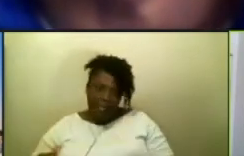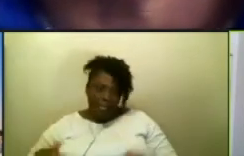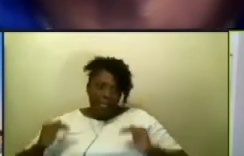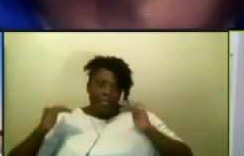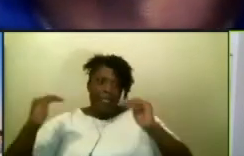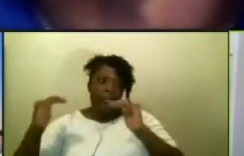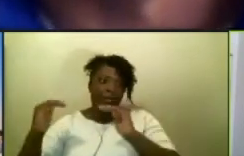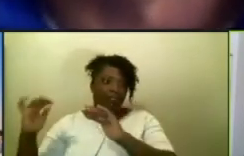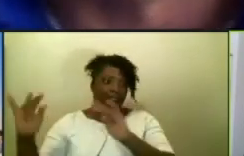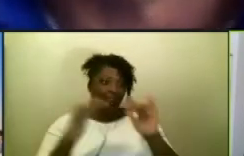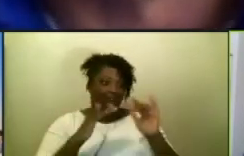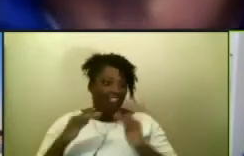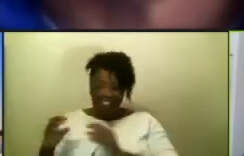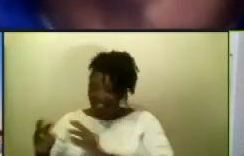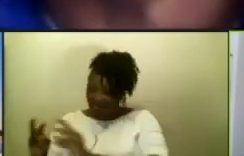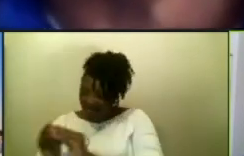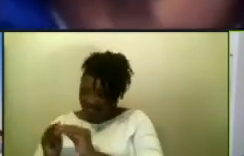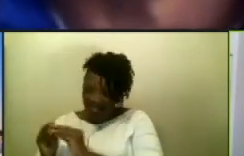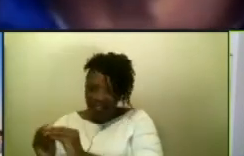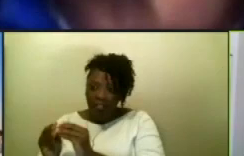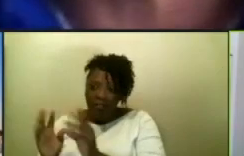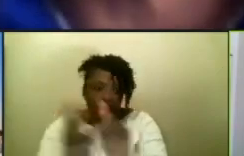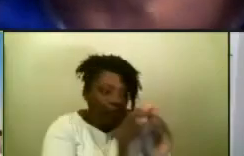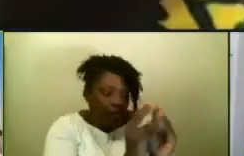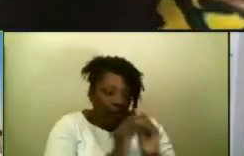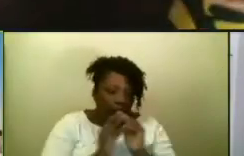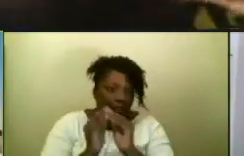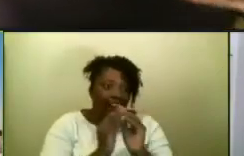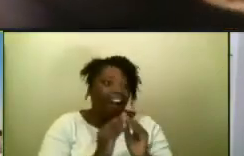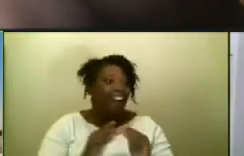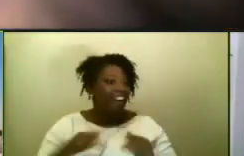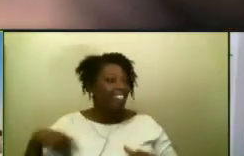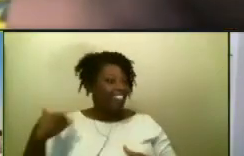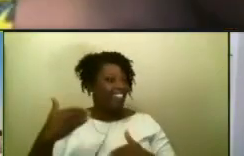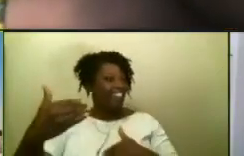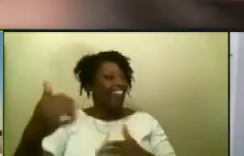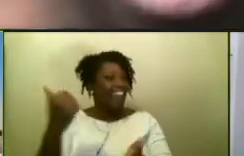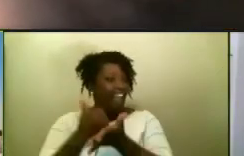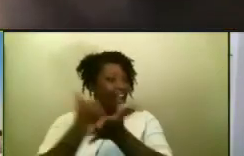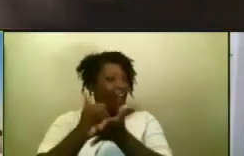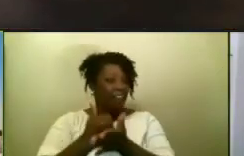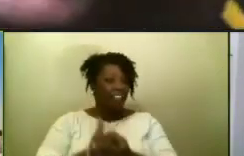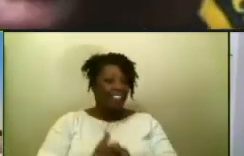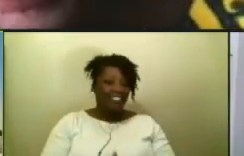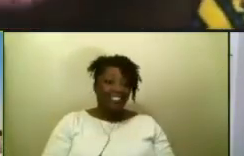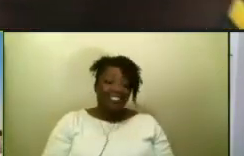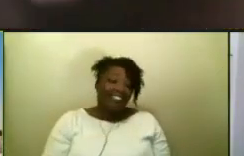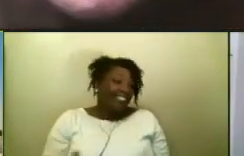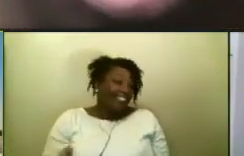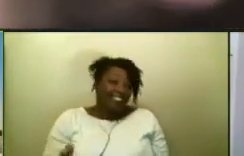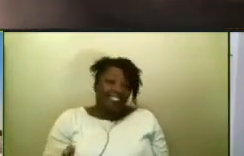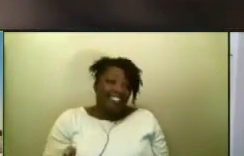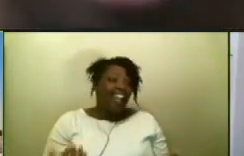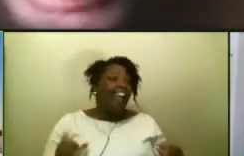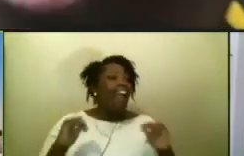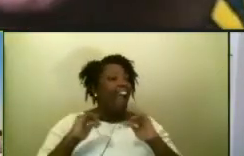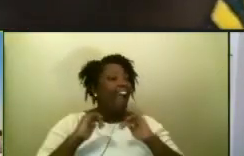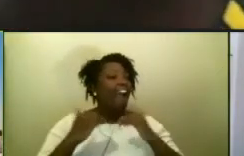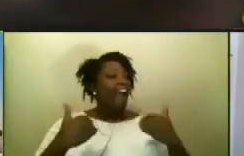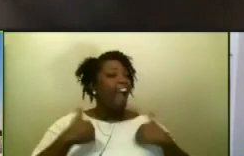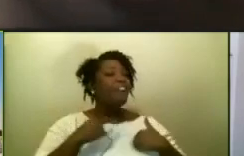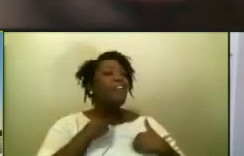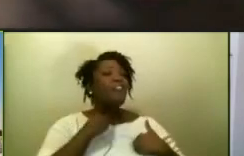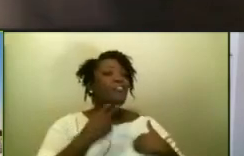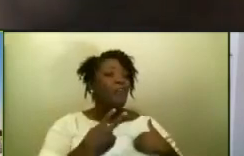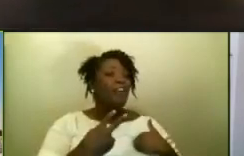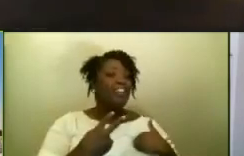to have voices in different levels. Yeah, definitely. And, you know, it comes back to that, having a voice, being counted,